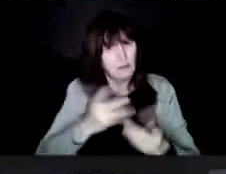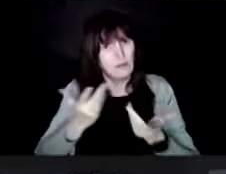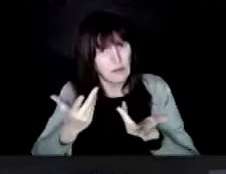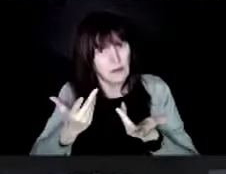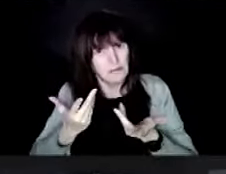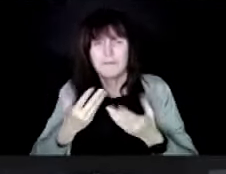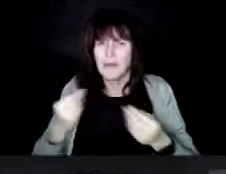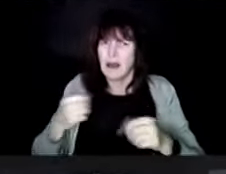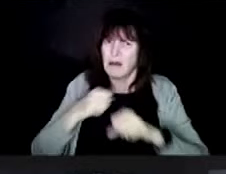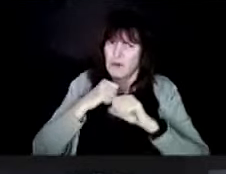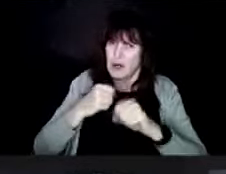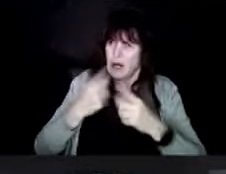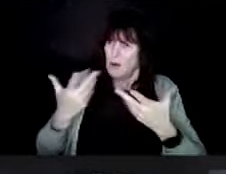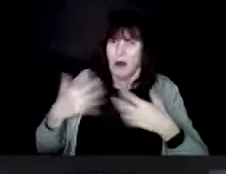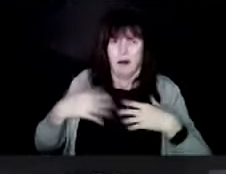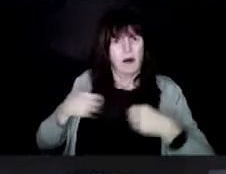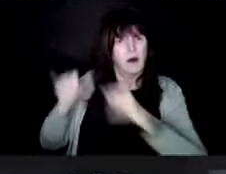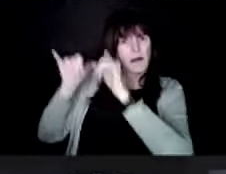Follow up.